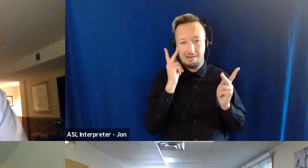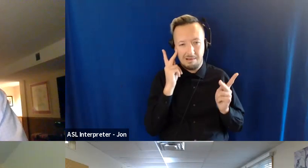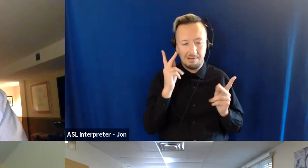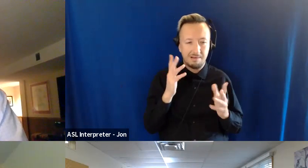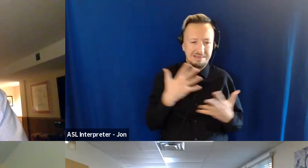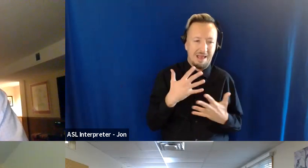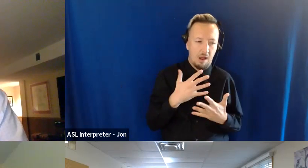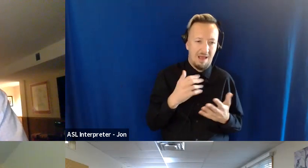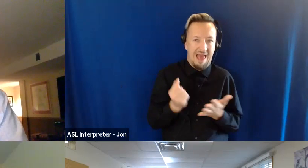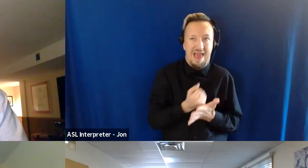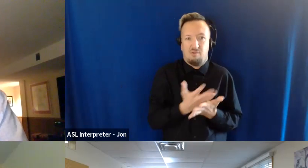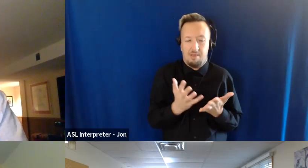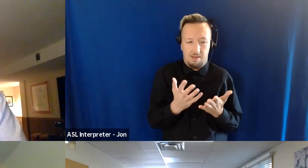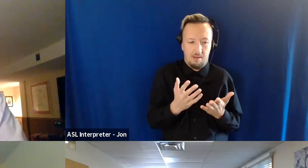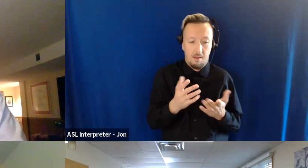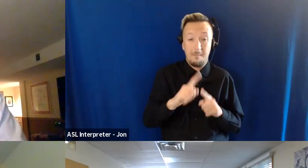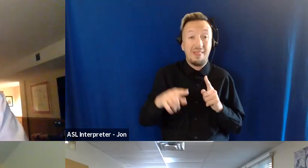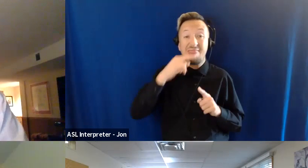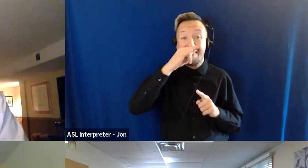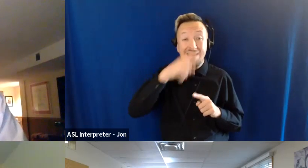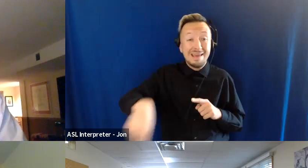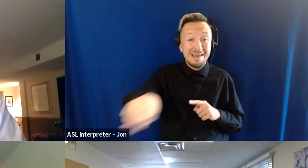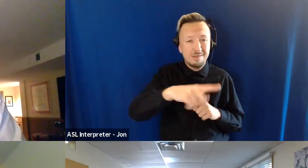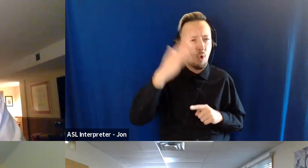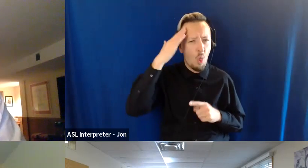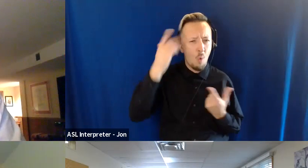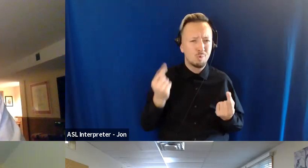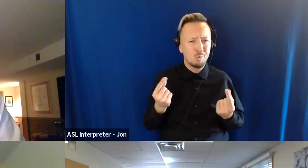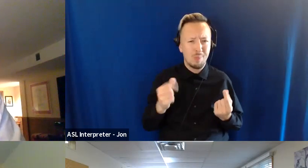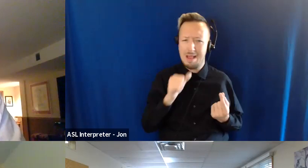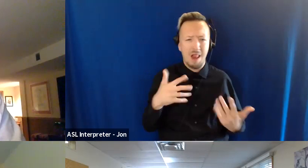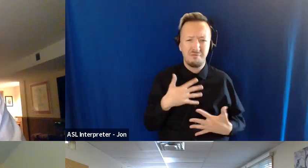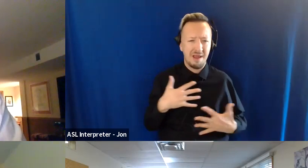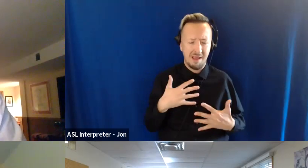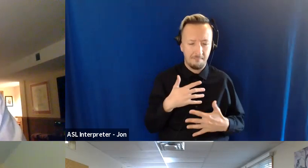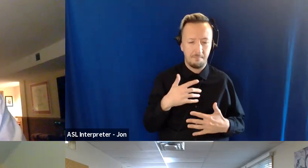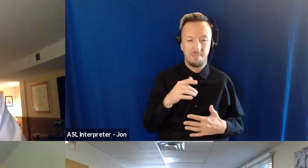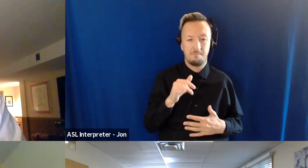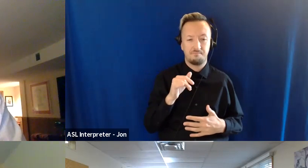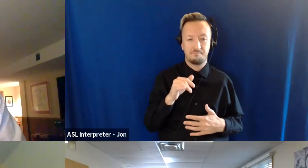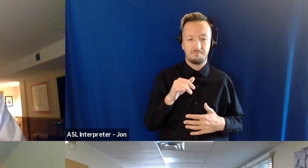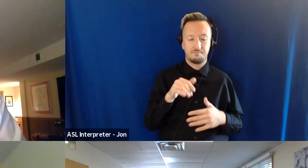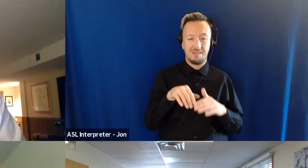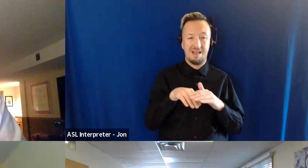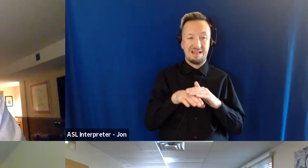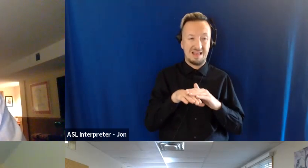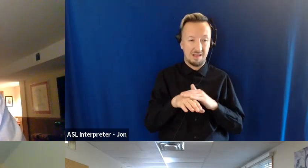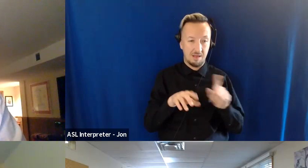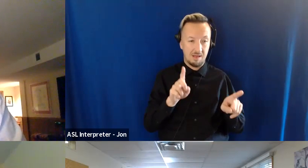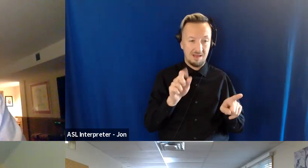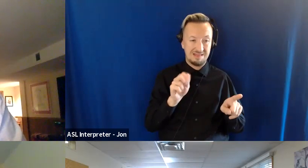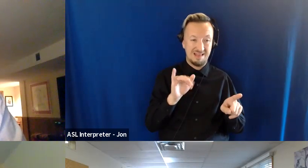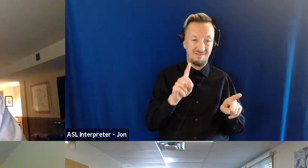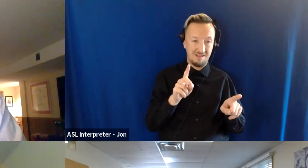of everything like that. But the kids knew what to do. And the accessibility, sorry, David,